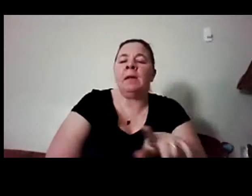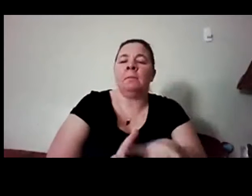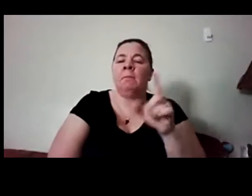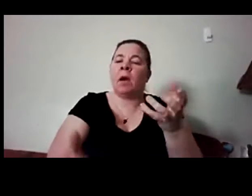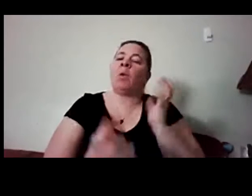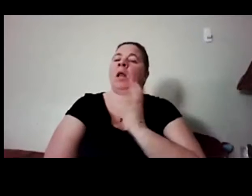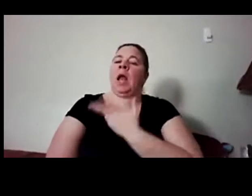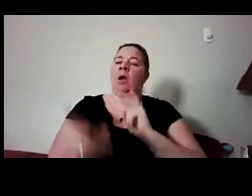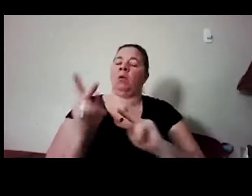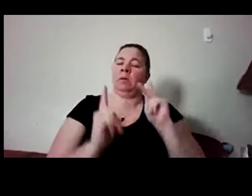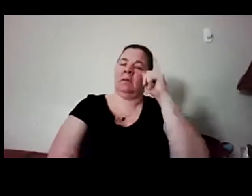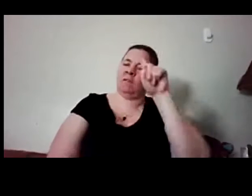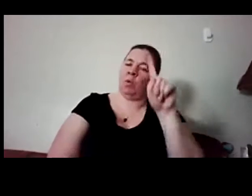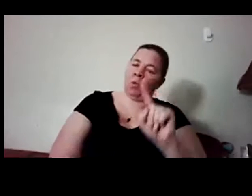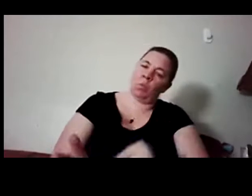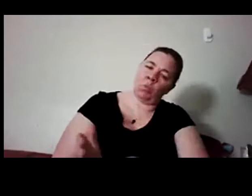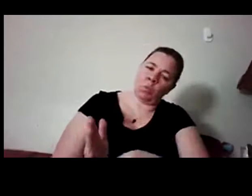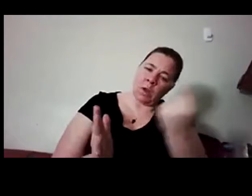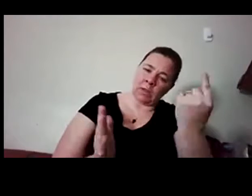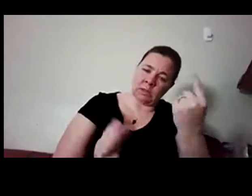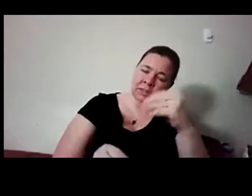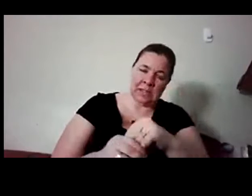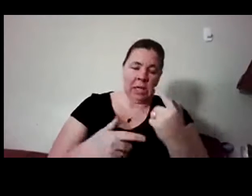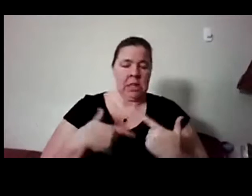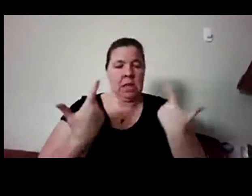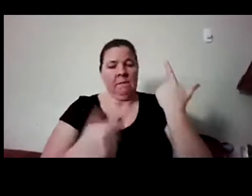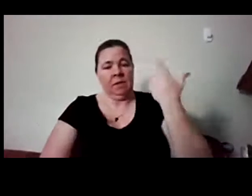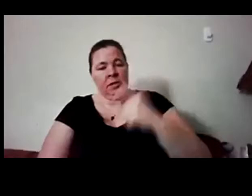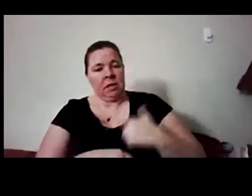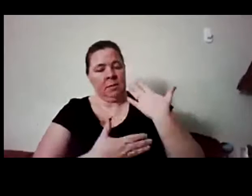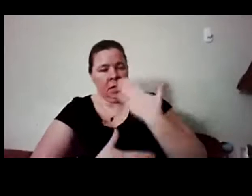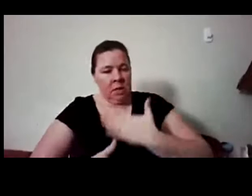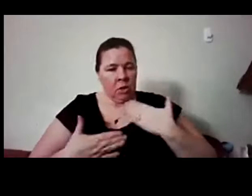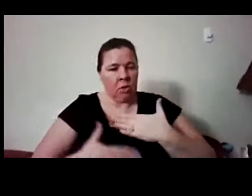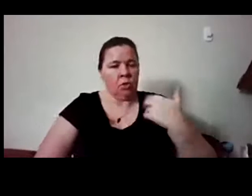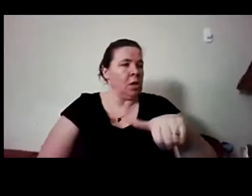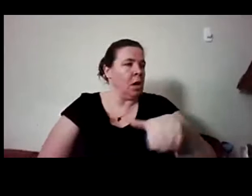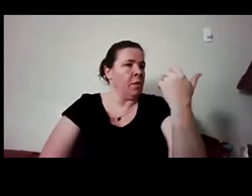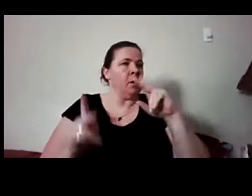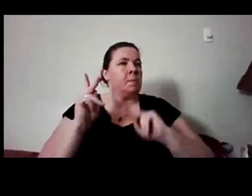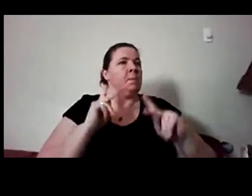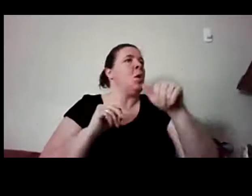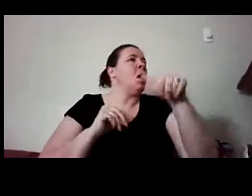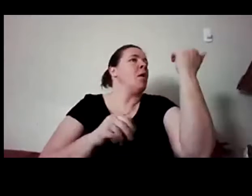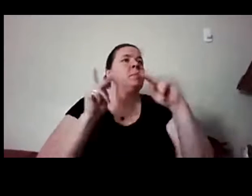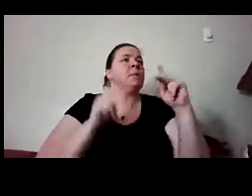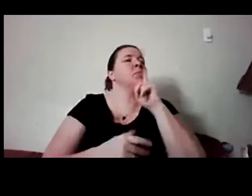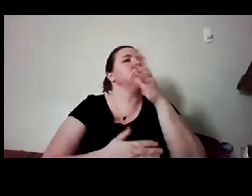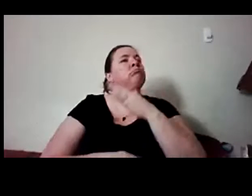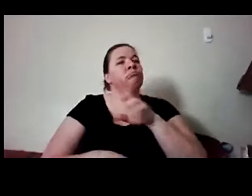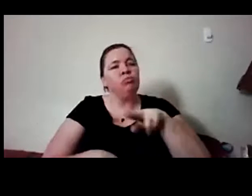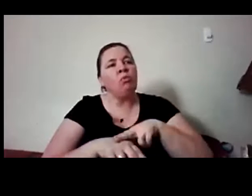for once in a lifetime enjoy something that everybody else normally enjoys, okay?